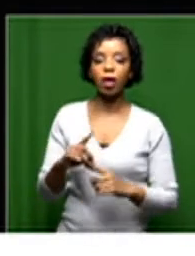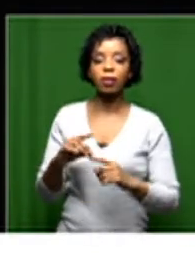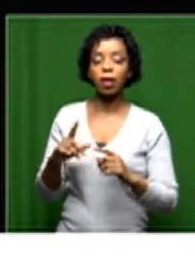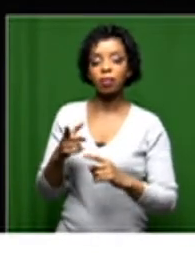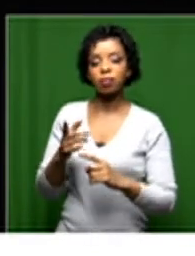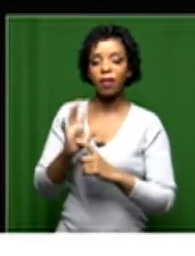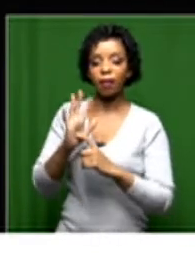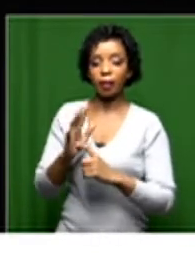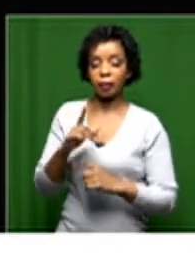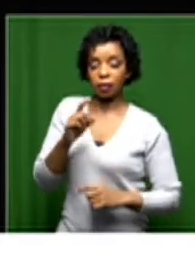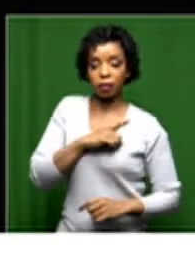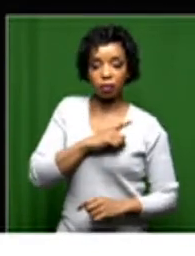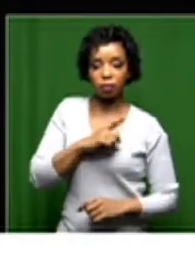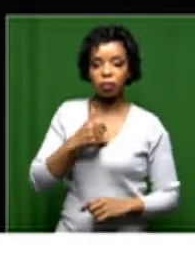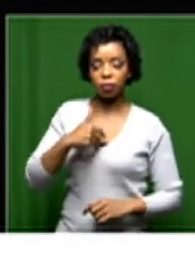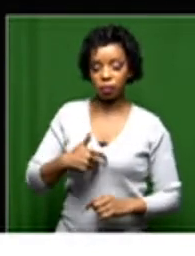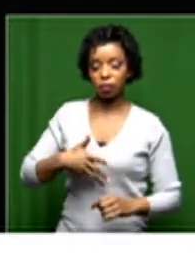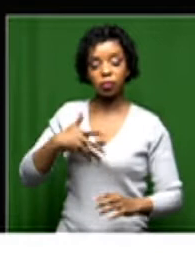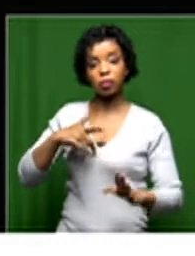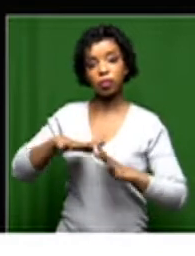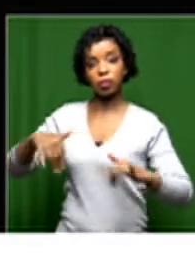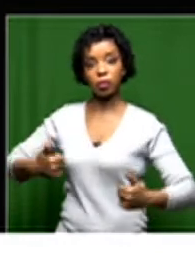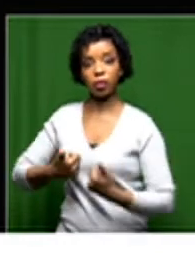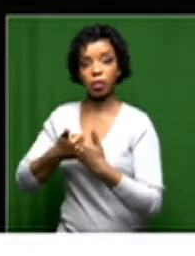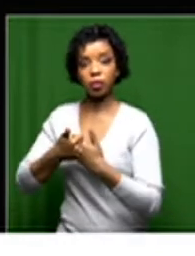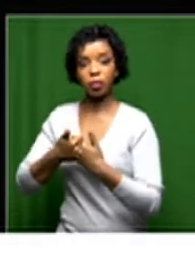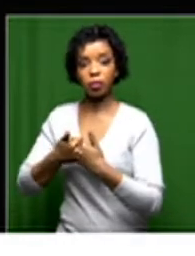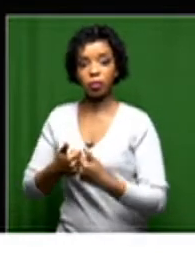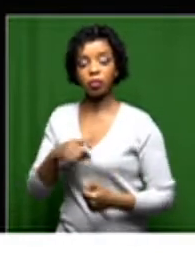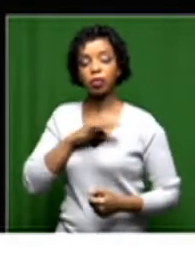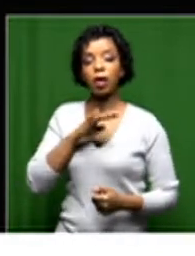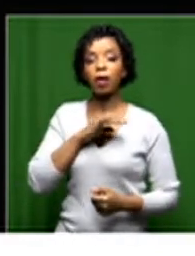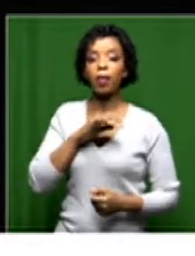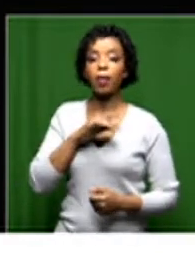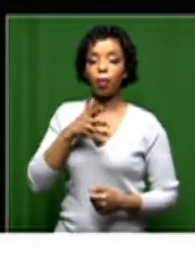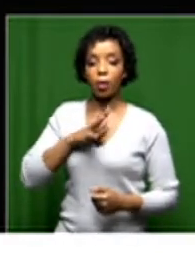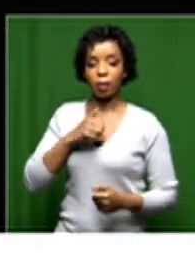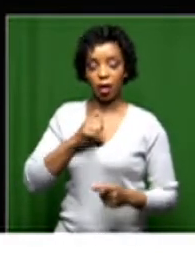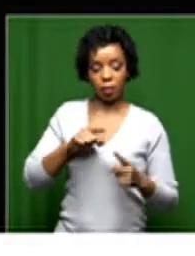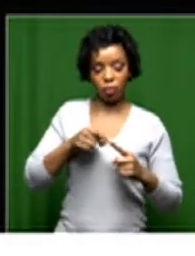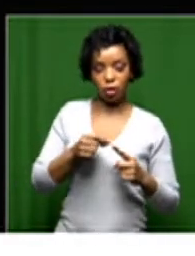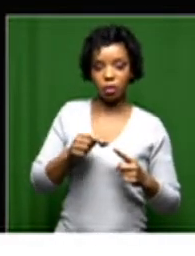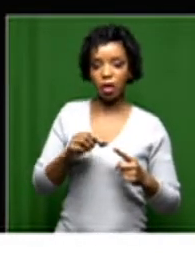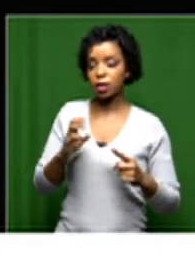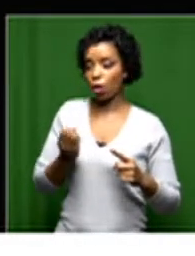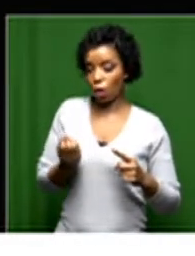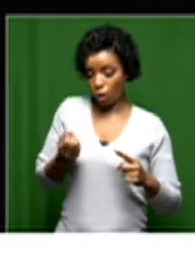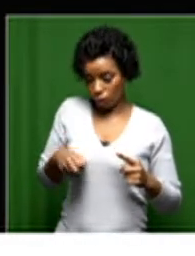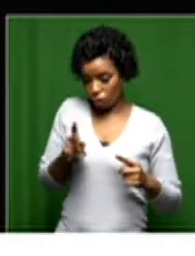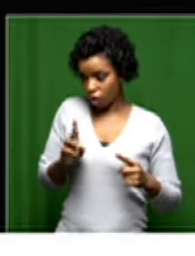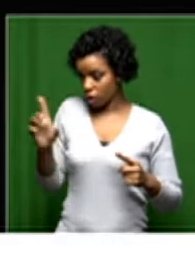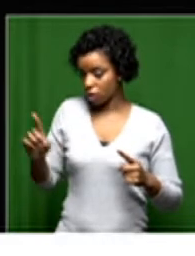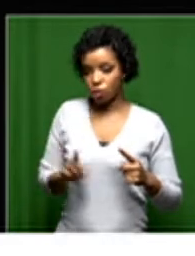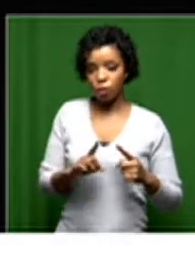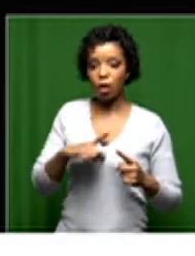sense, to challenge or to actually make my point on top of her point, or also give her a voice to speak, because she